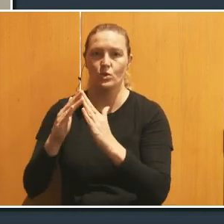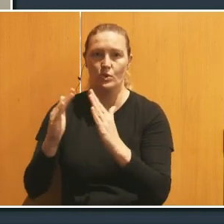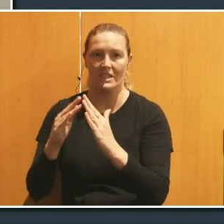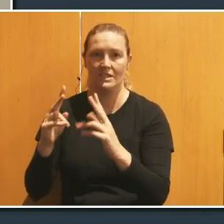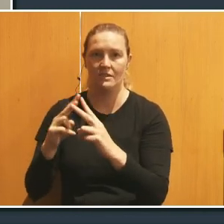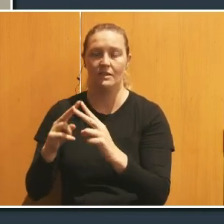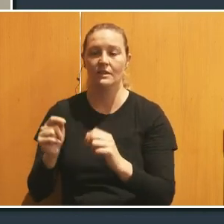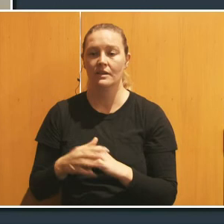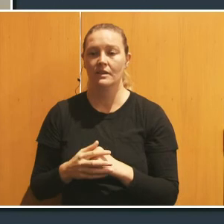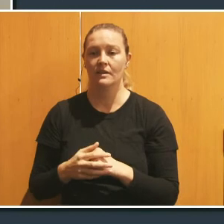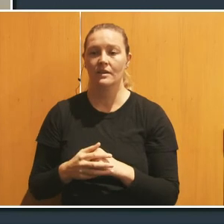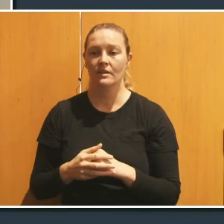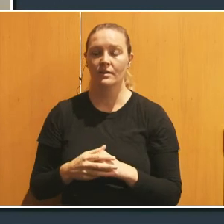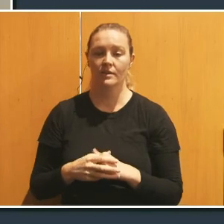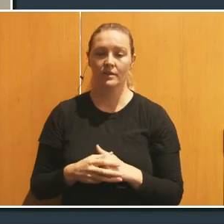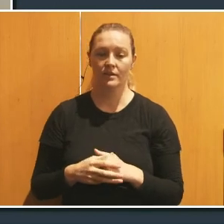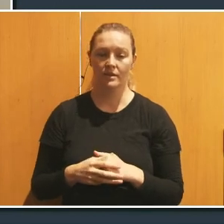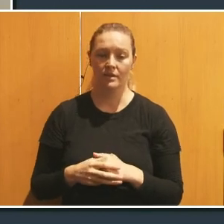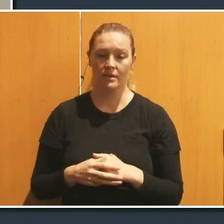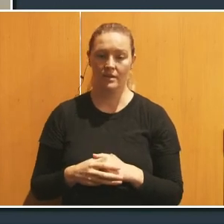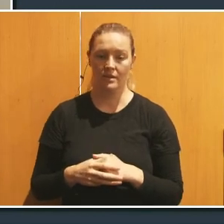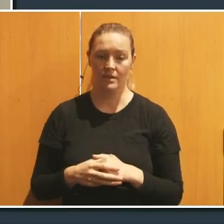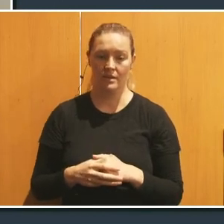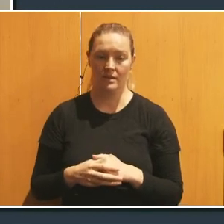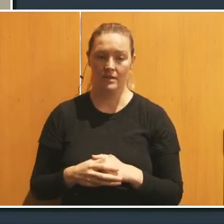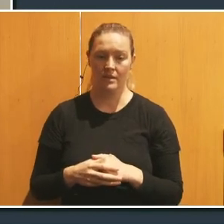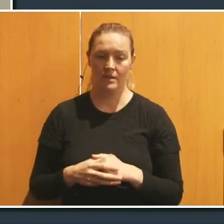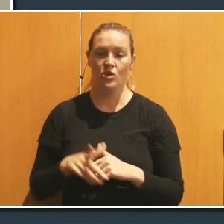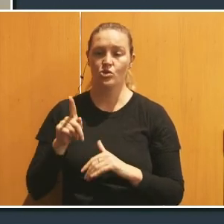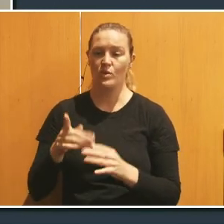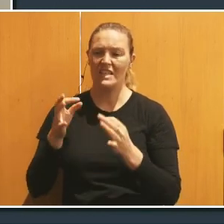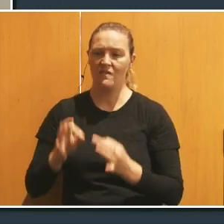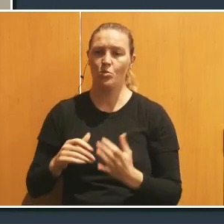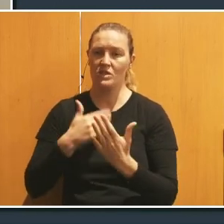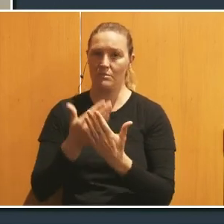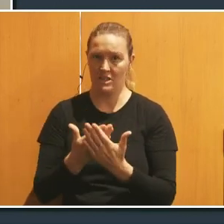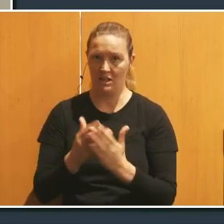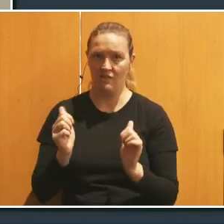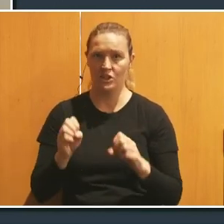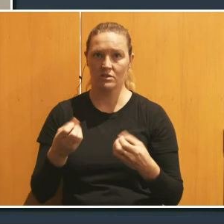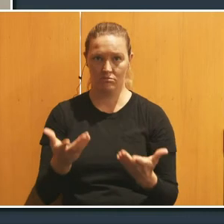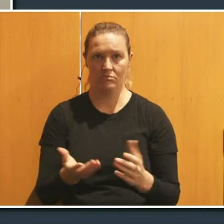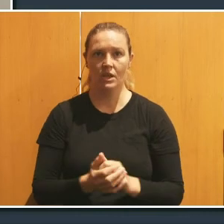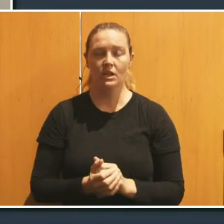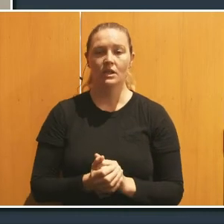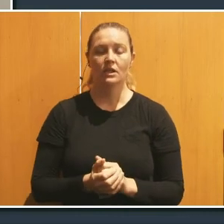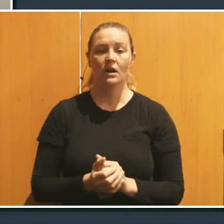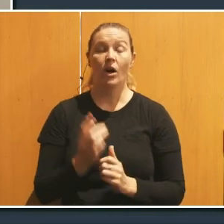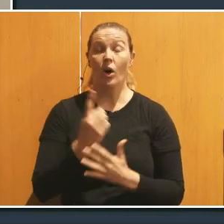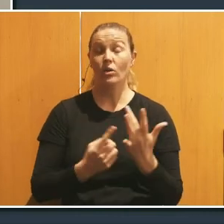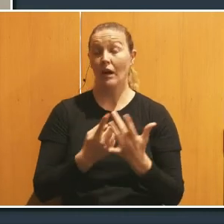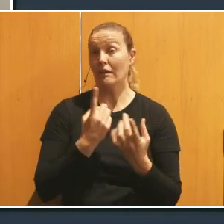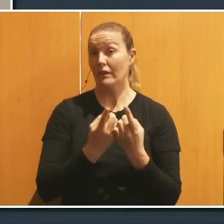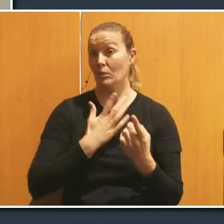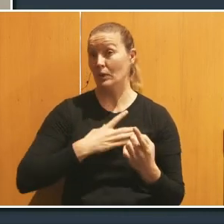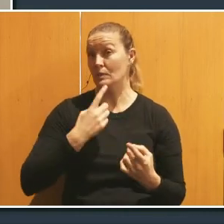turn on the taps, etc. So that's essentially the formal submission that we've provided. The only other thing I would say is some